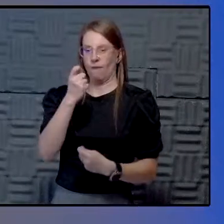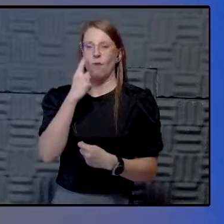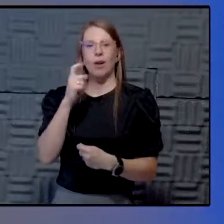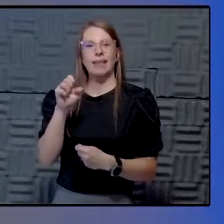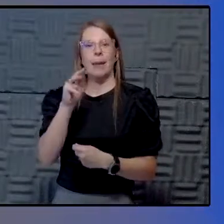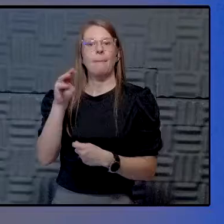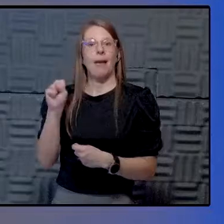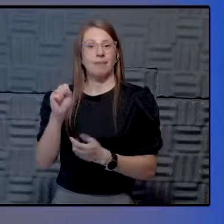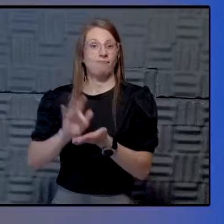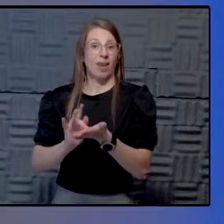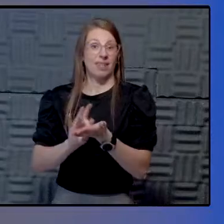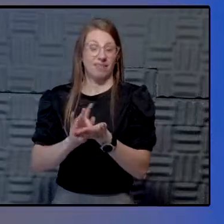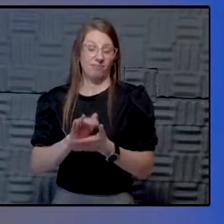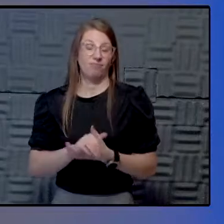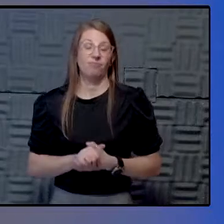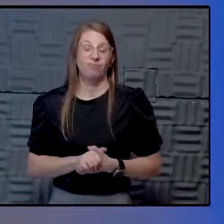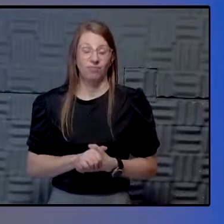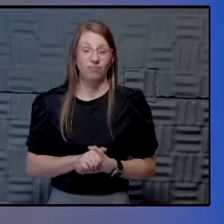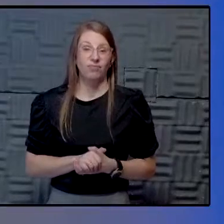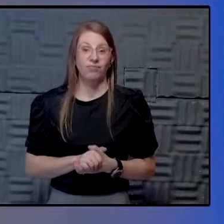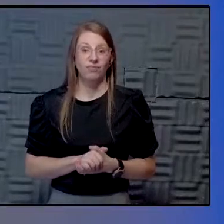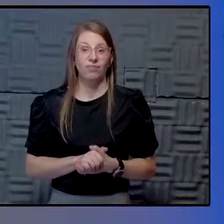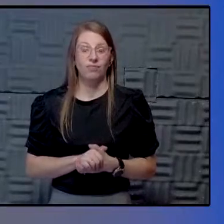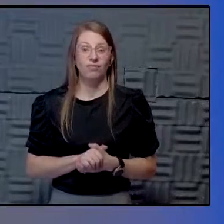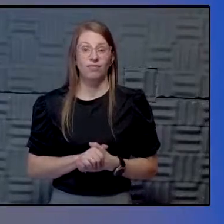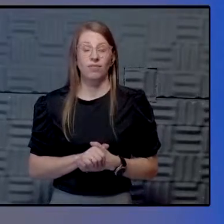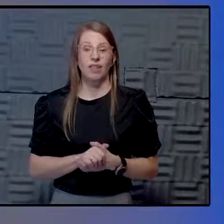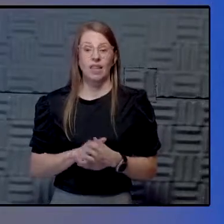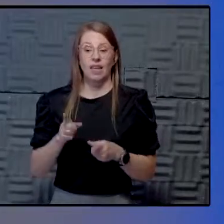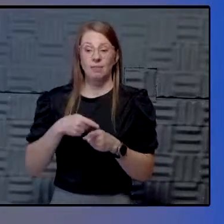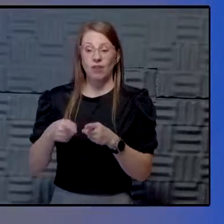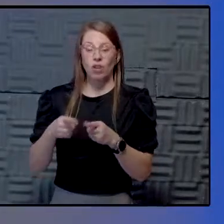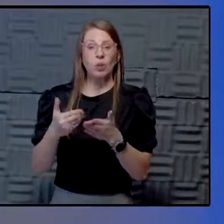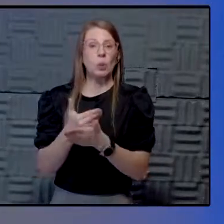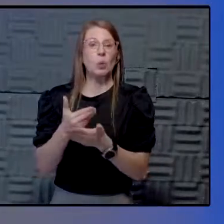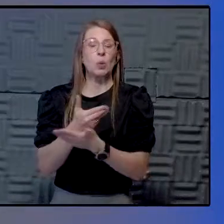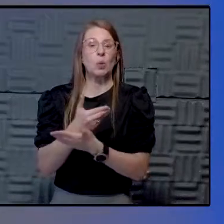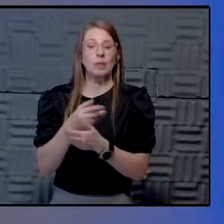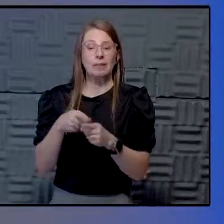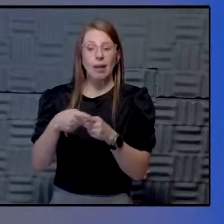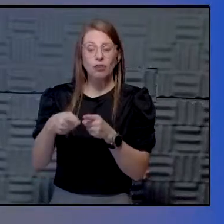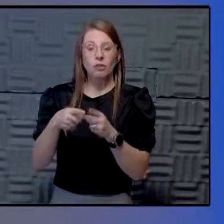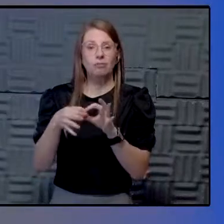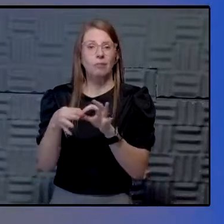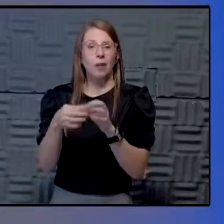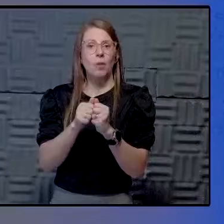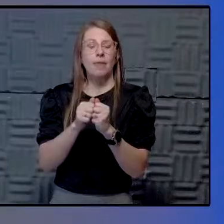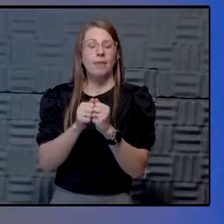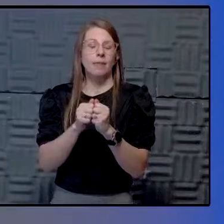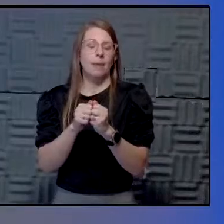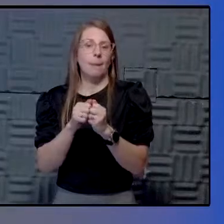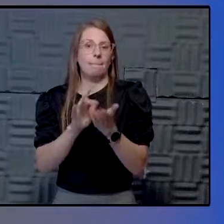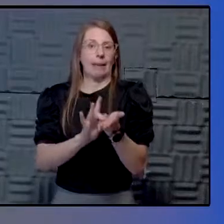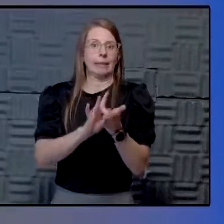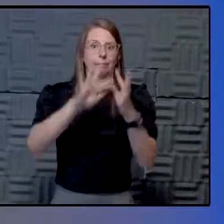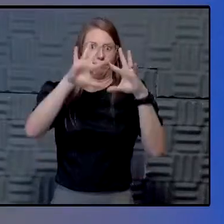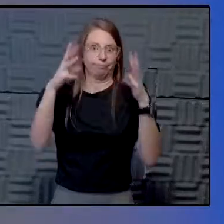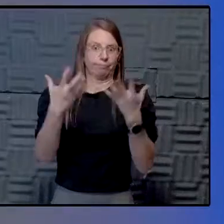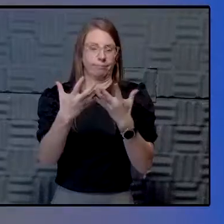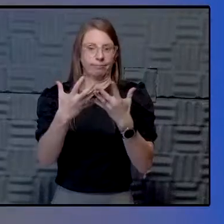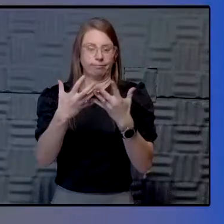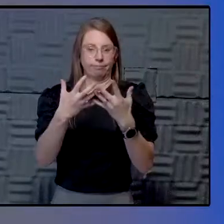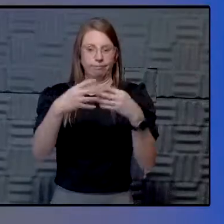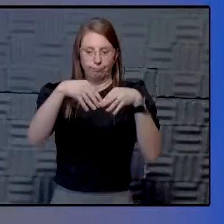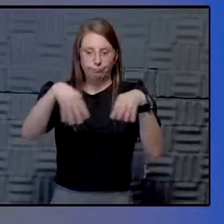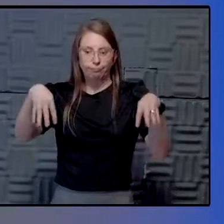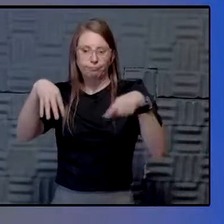emergency medicine. There's a sense of that the specialty, it's a relatively new specialty in the whole house of medicine, but we're seeing that this is a specialty